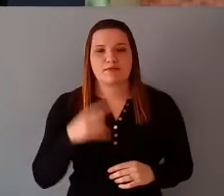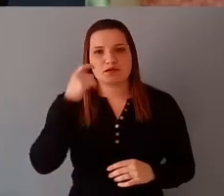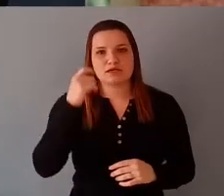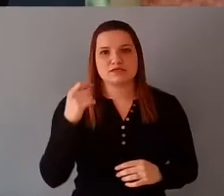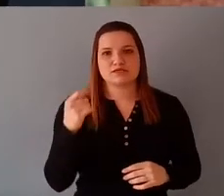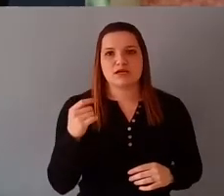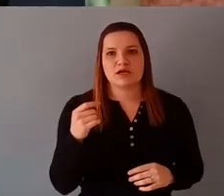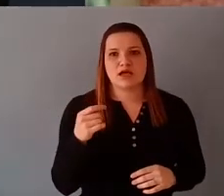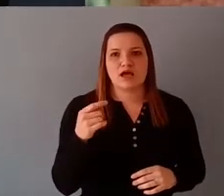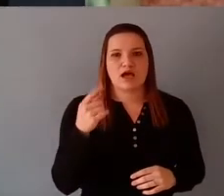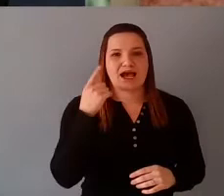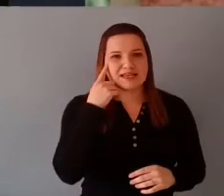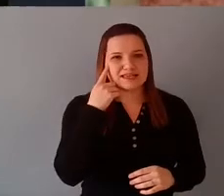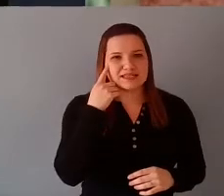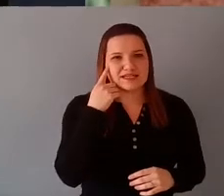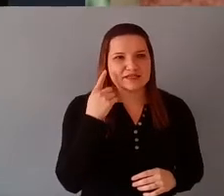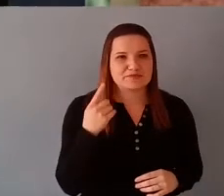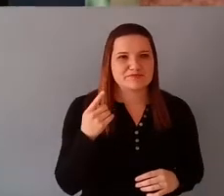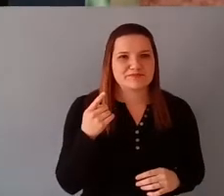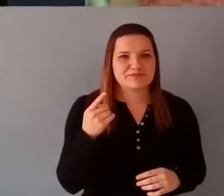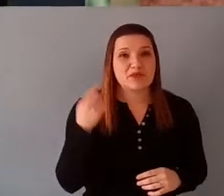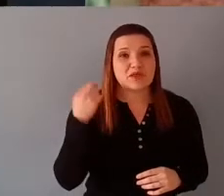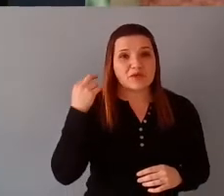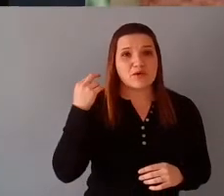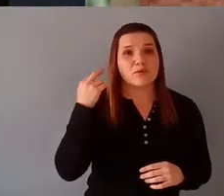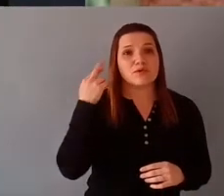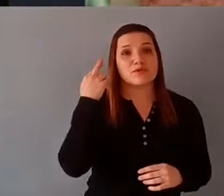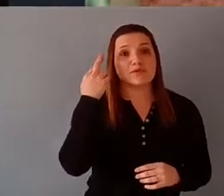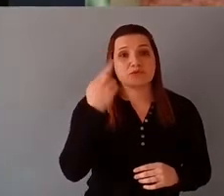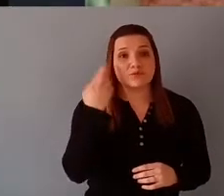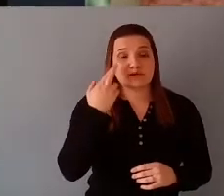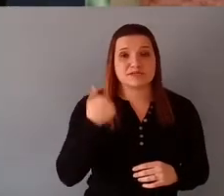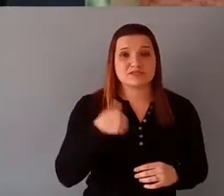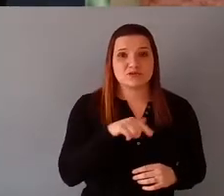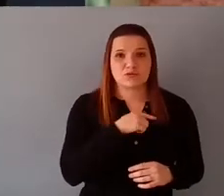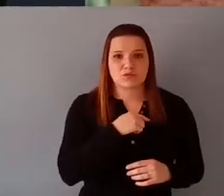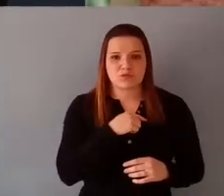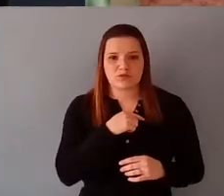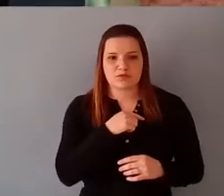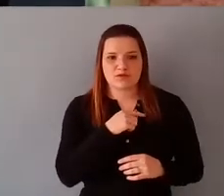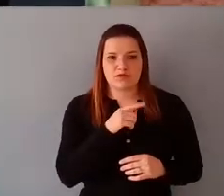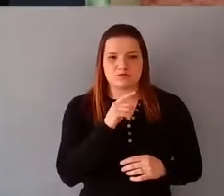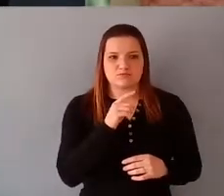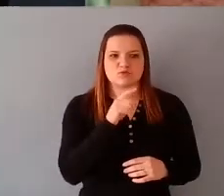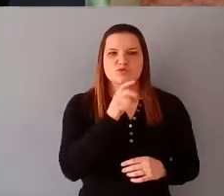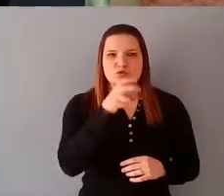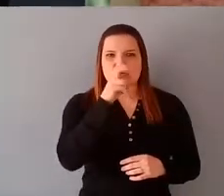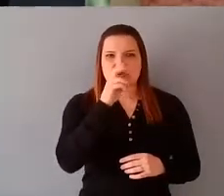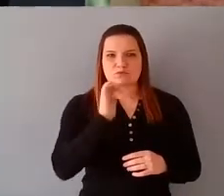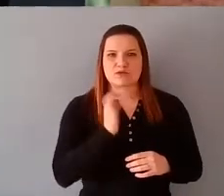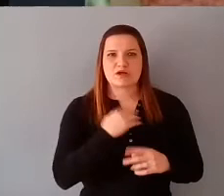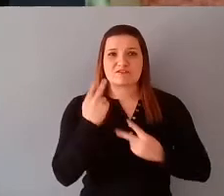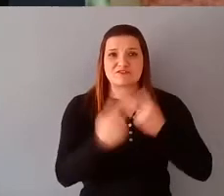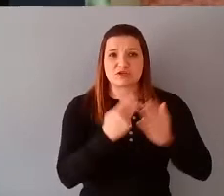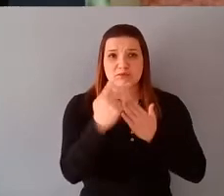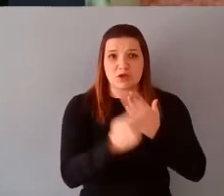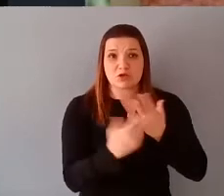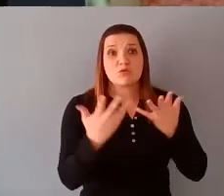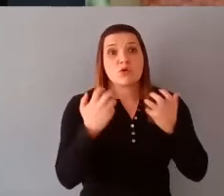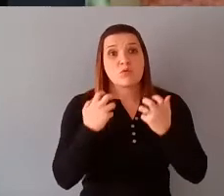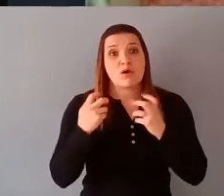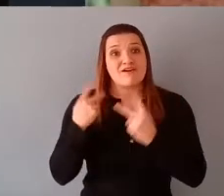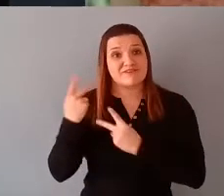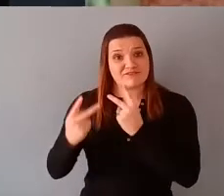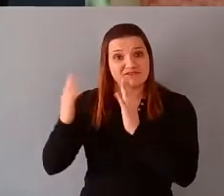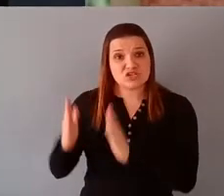think it definitely, the reason we're restricting our visitor policy is, again, we want to keep visitors